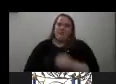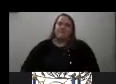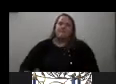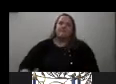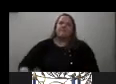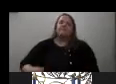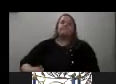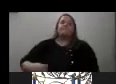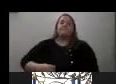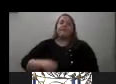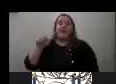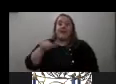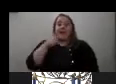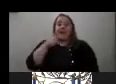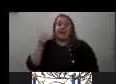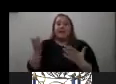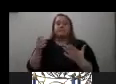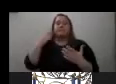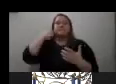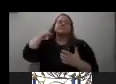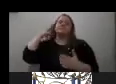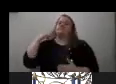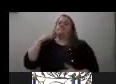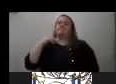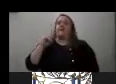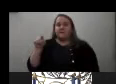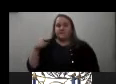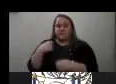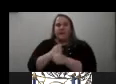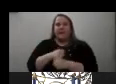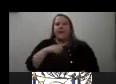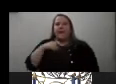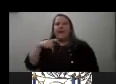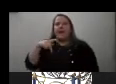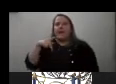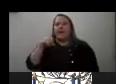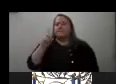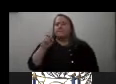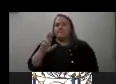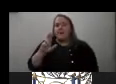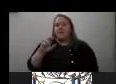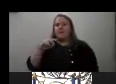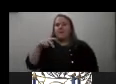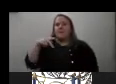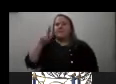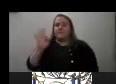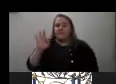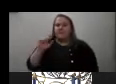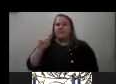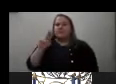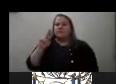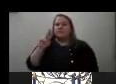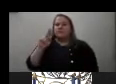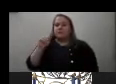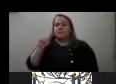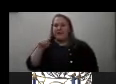Another innovation, of Kerenska's was the powder puff tutu. And this was a new style of tutu.